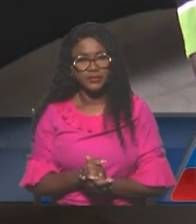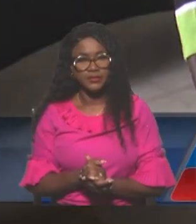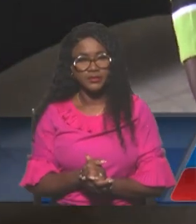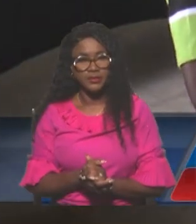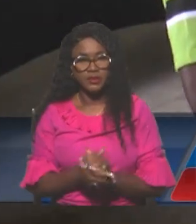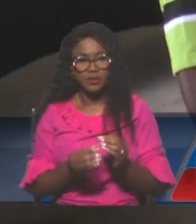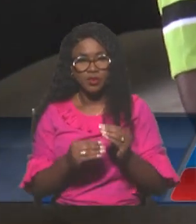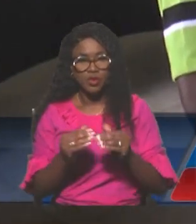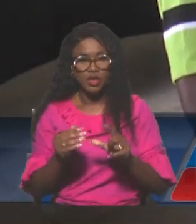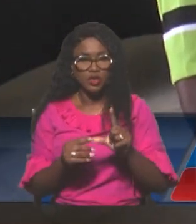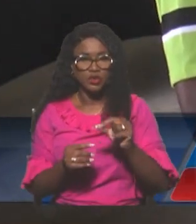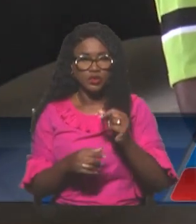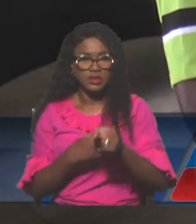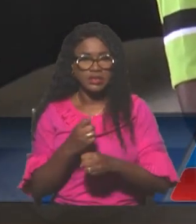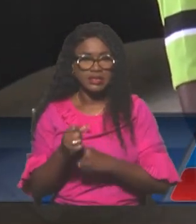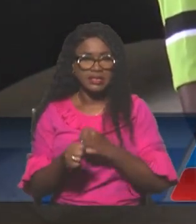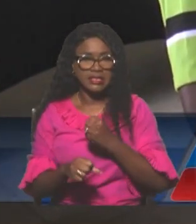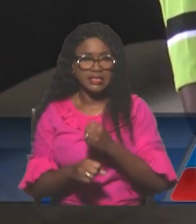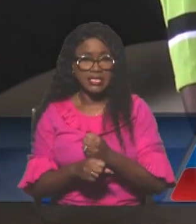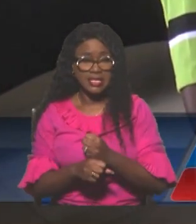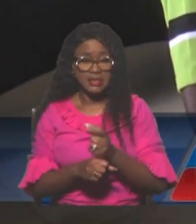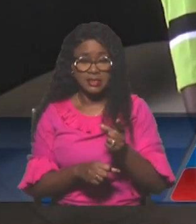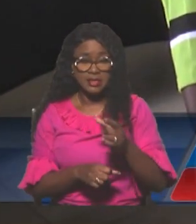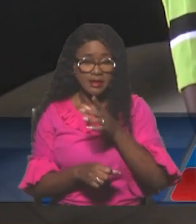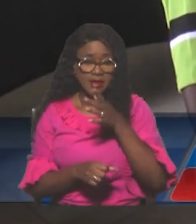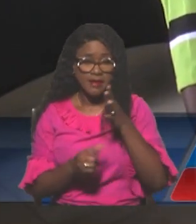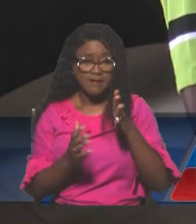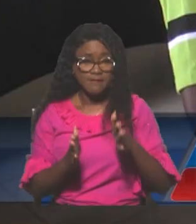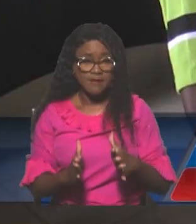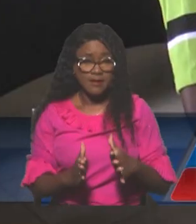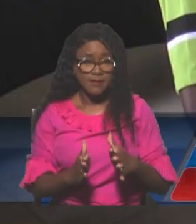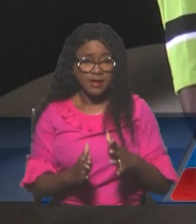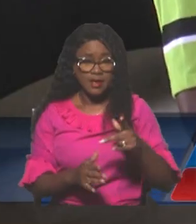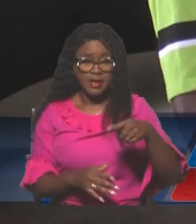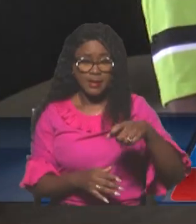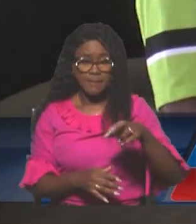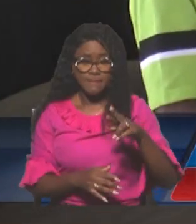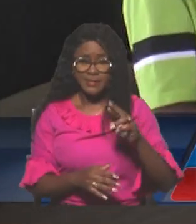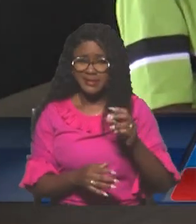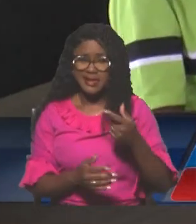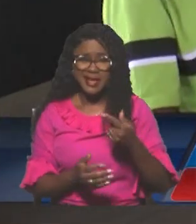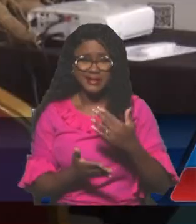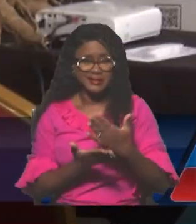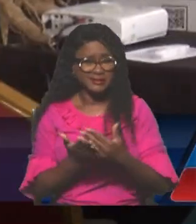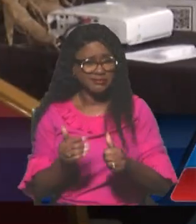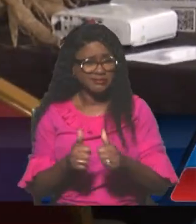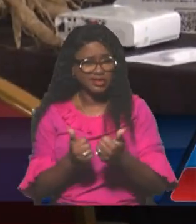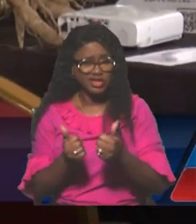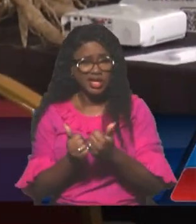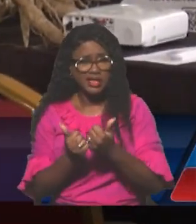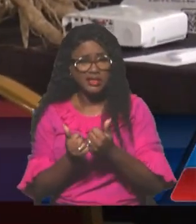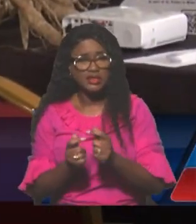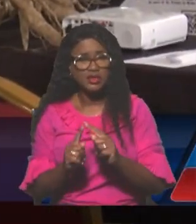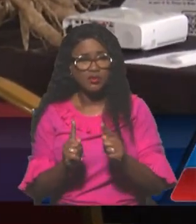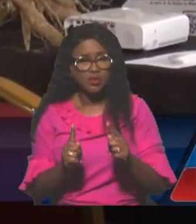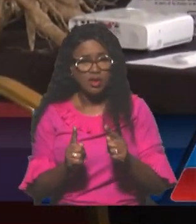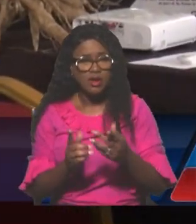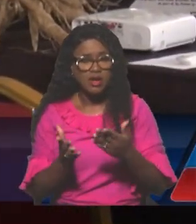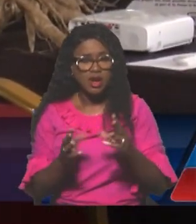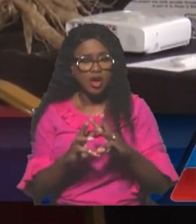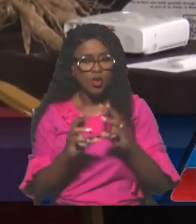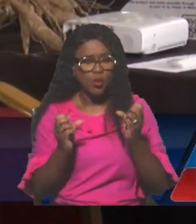over 20 years of experience as a farmer, Peter King, who has had several challenges with these type of farming, took on the workshop to